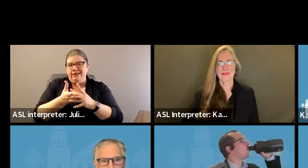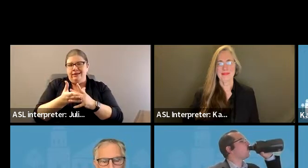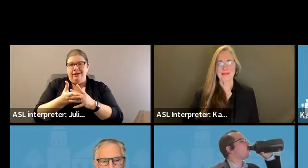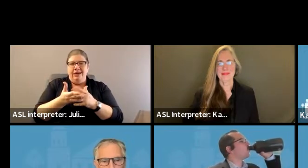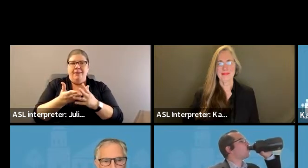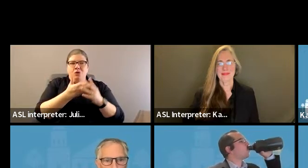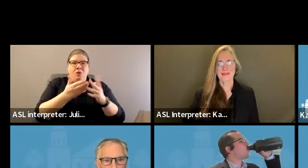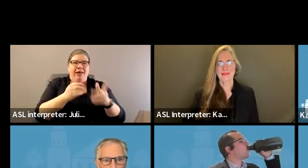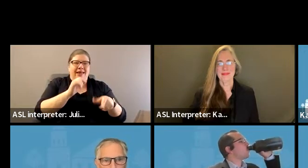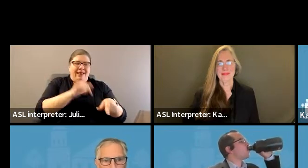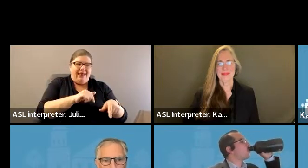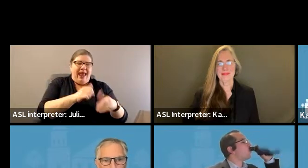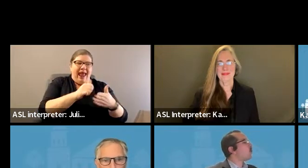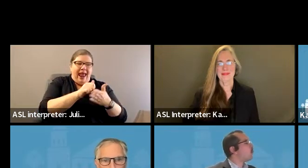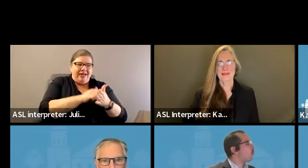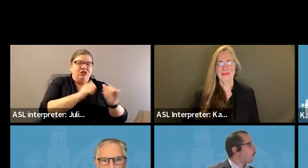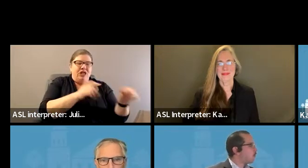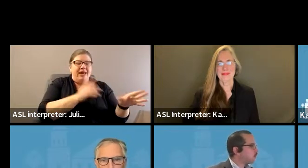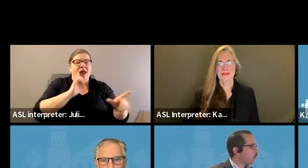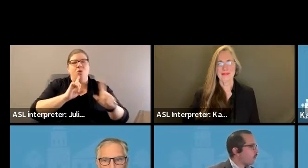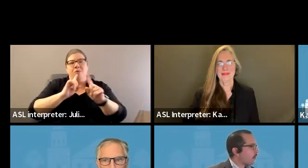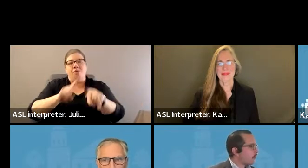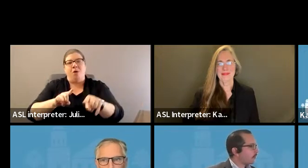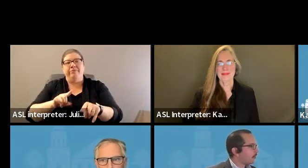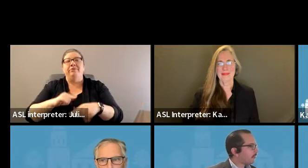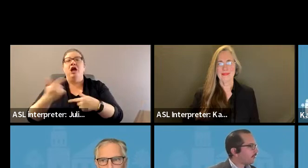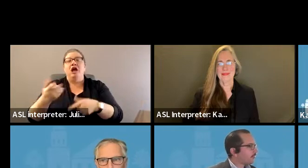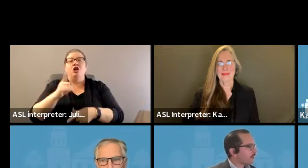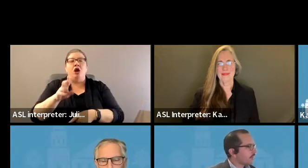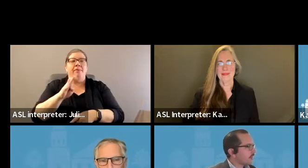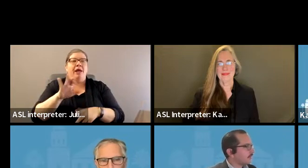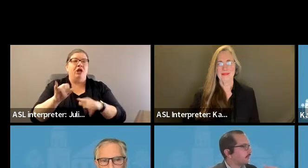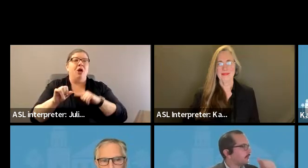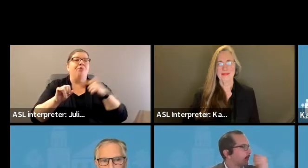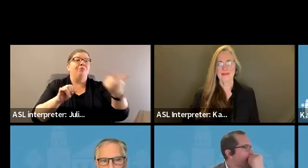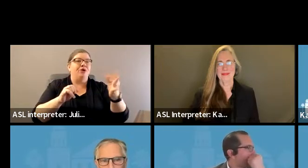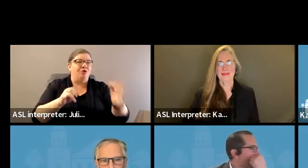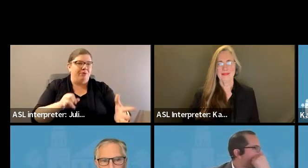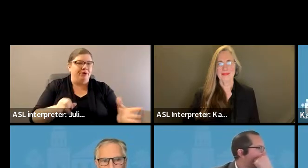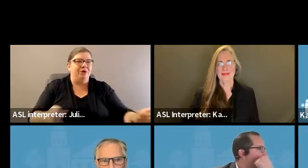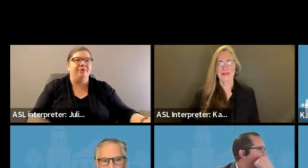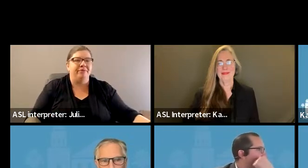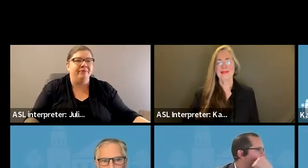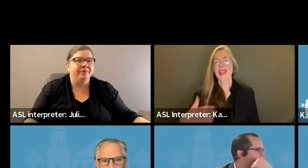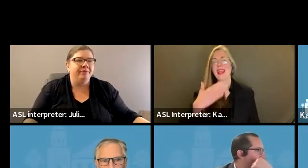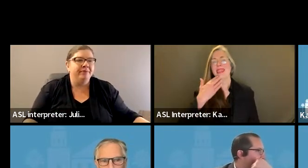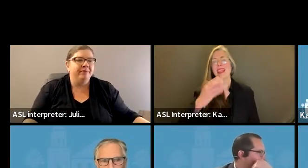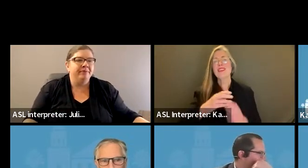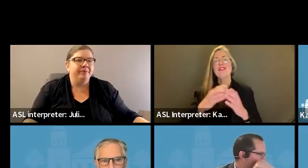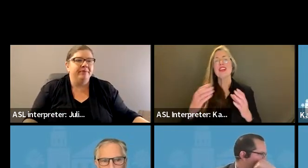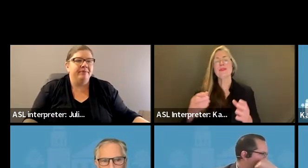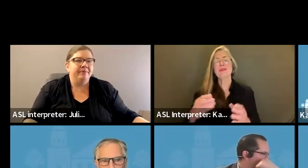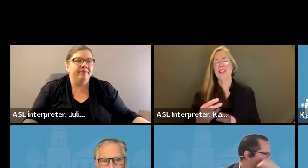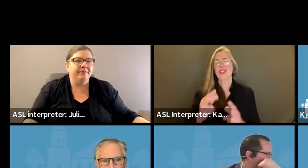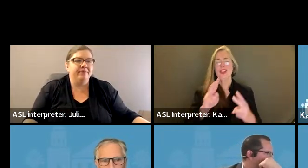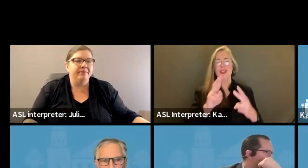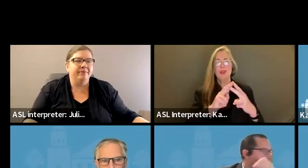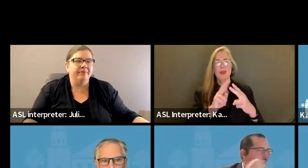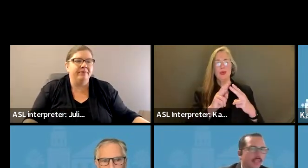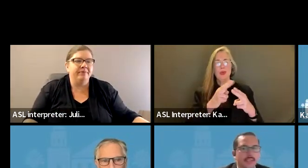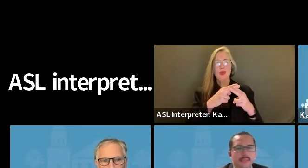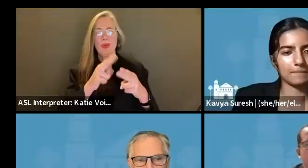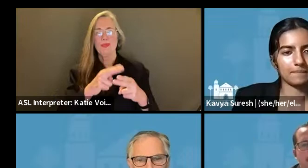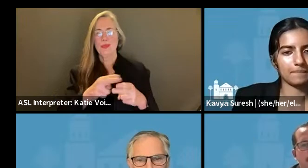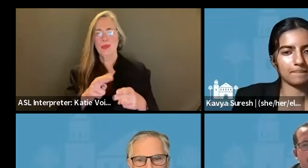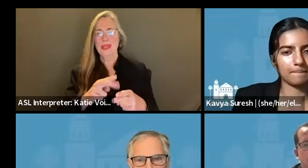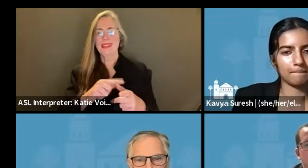and the report item. So Dr. Vecchio. Thank you very much. Just two quick items here, and then